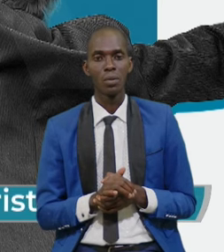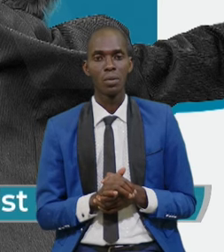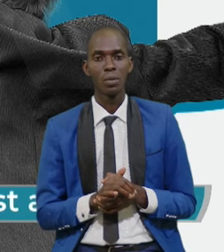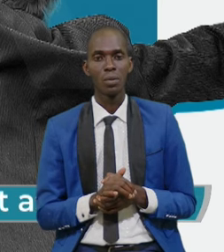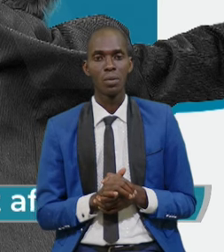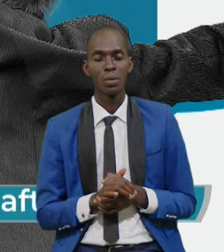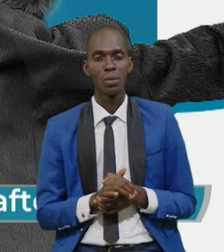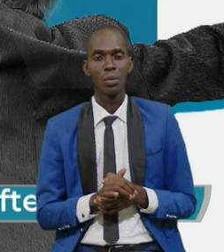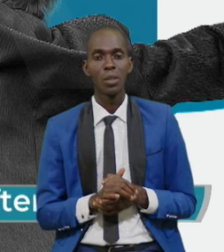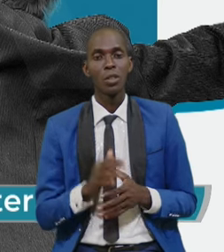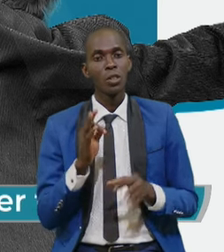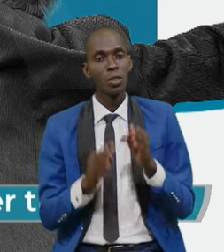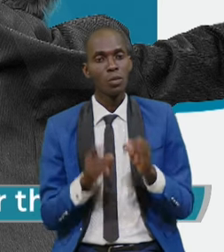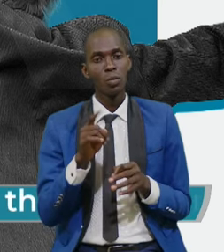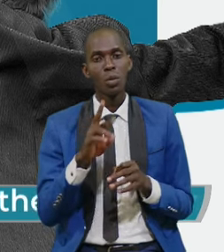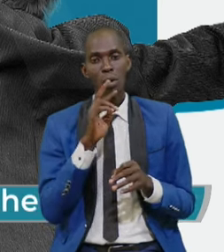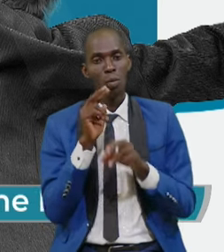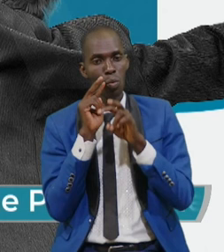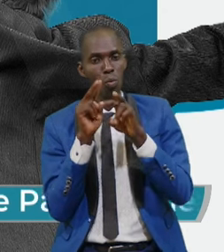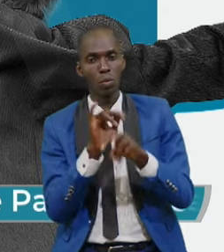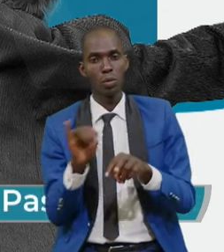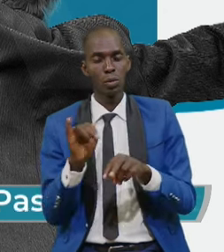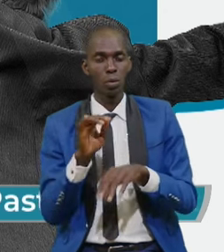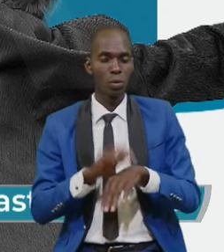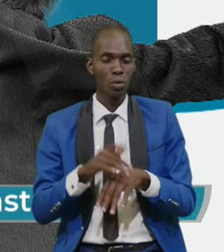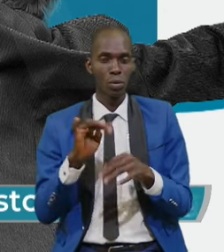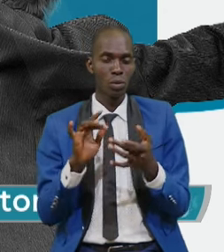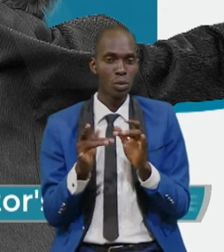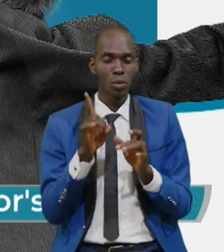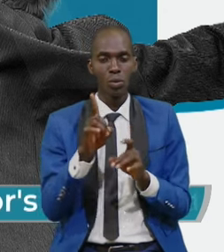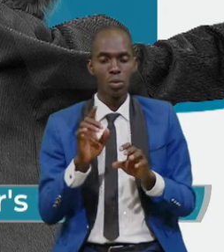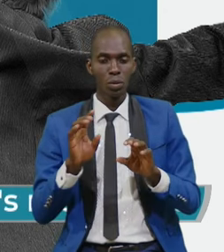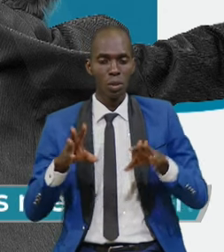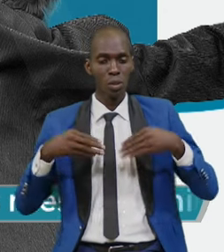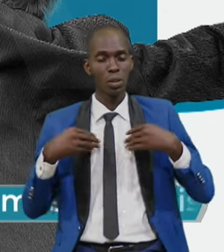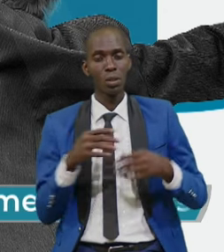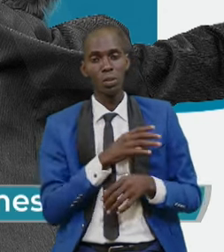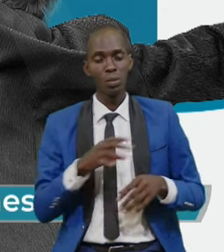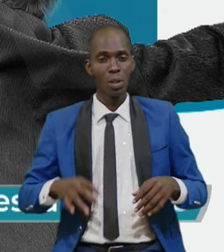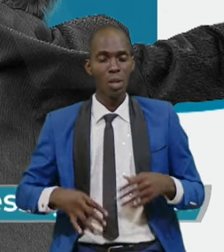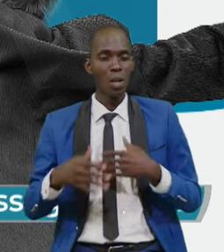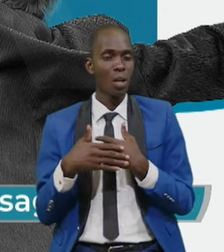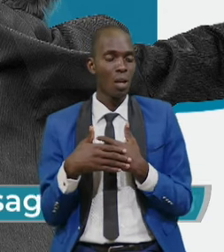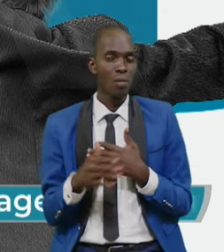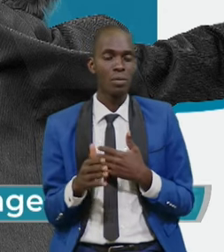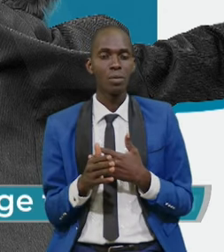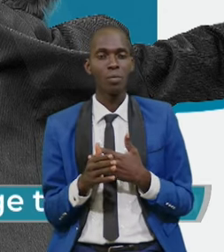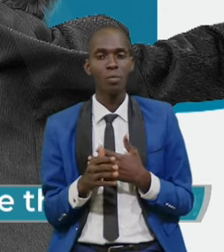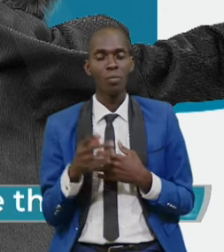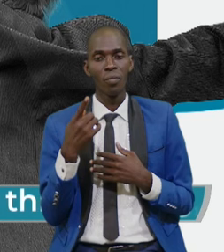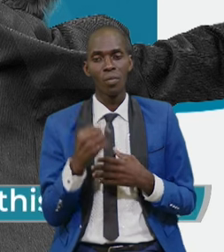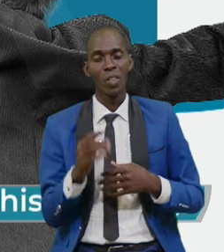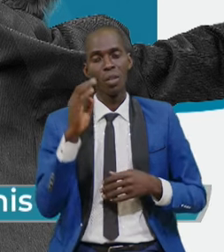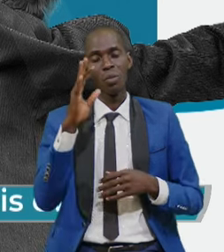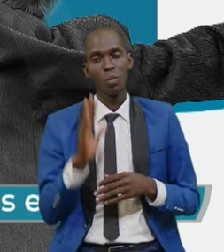If you are watching online, you give your life to Christ after the pastor's